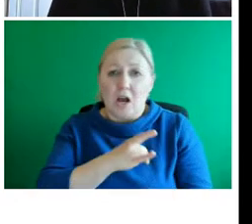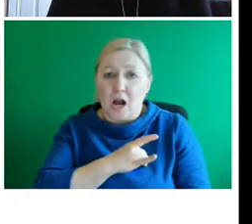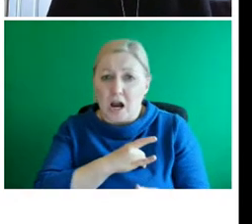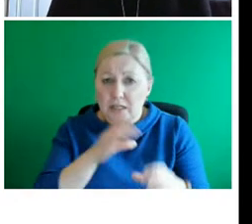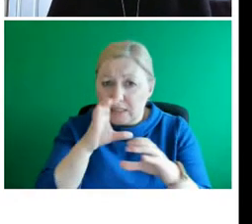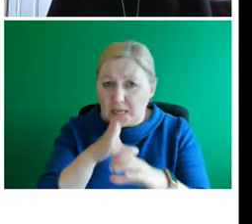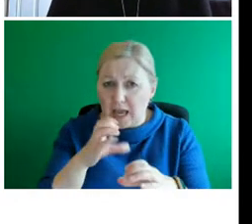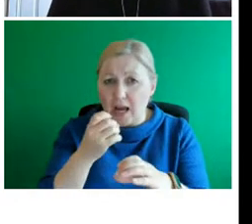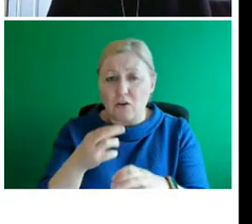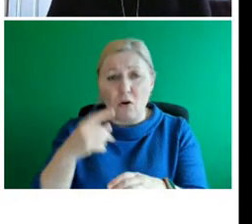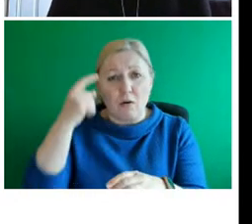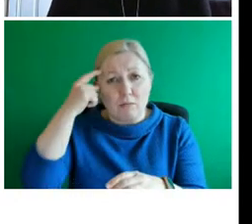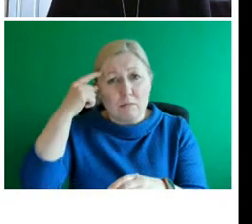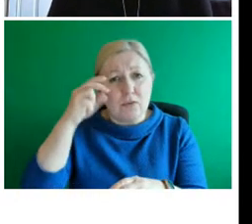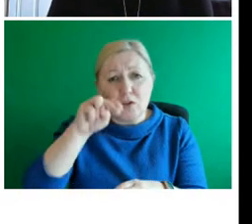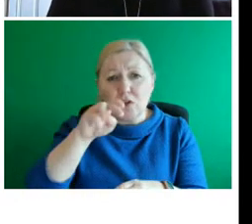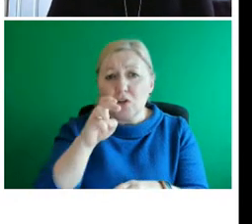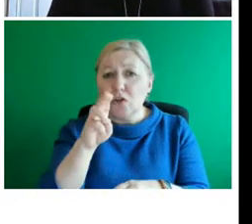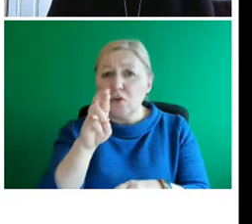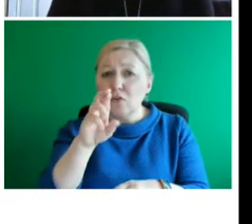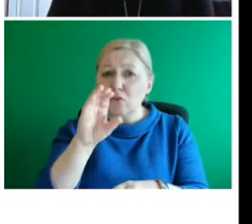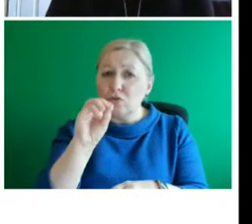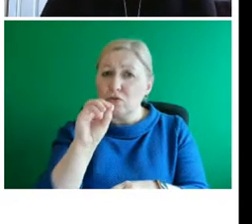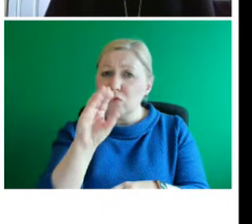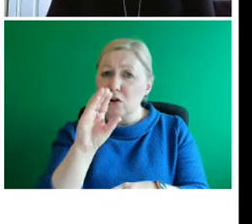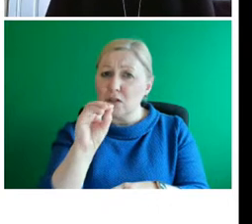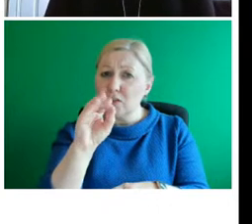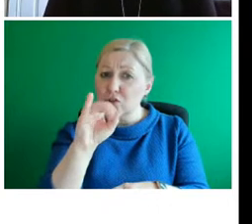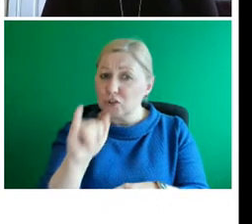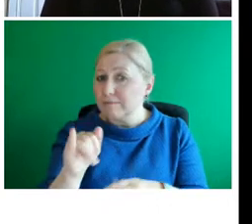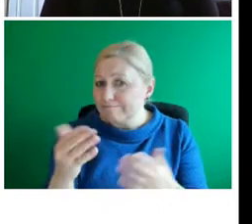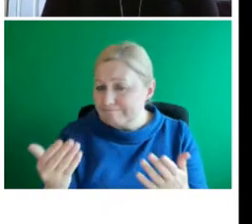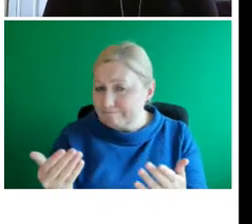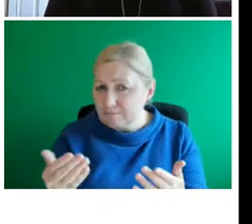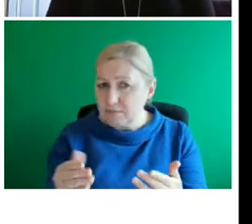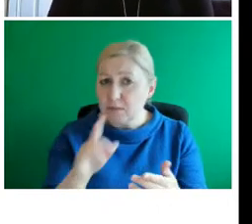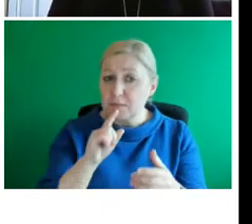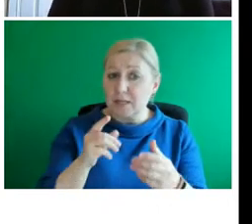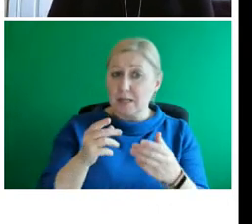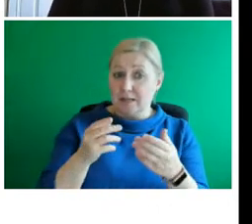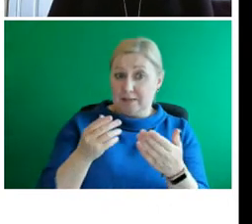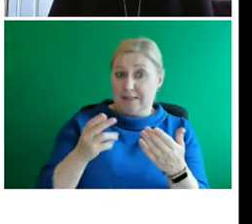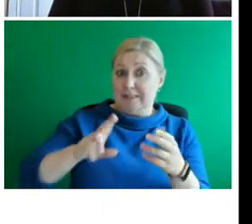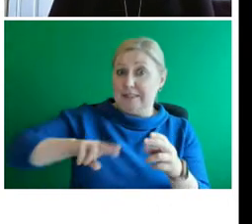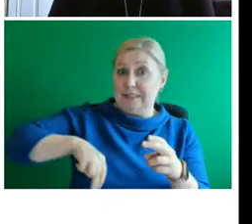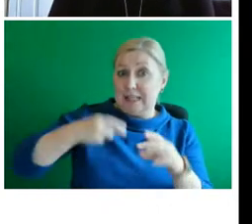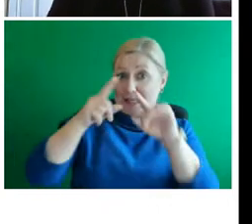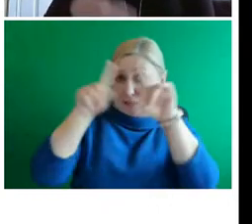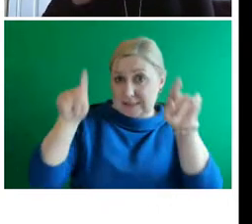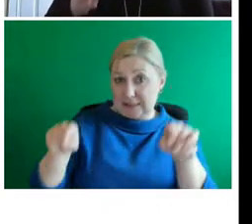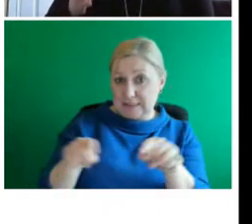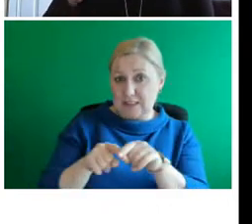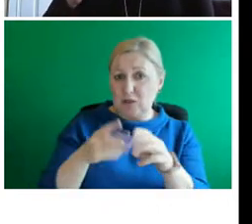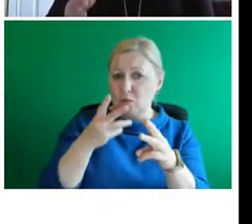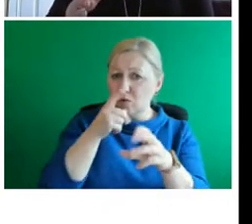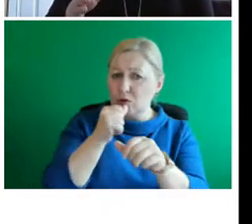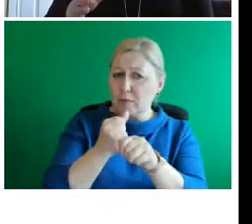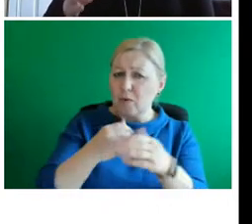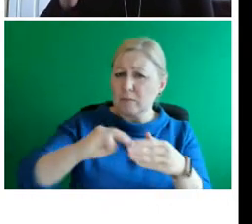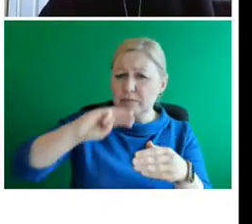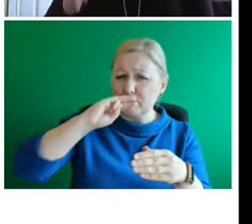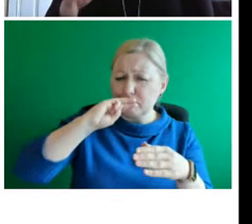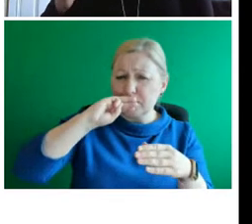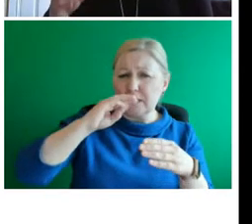how mental health care is delivered in general. So unlike general medical care, mental health care focuses much more